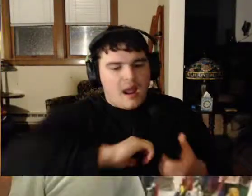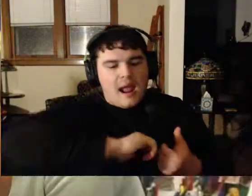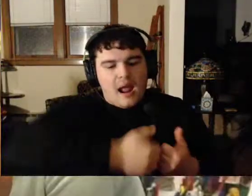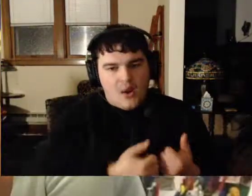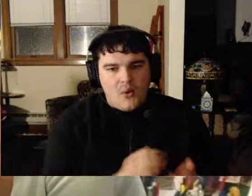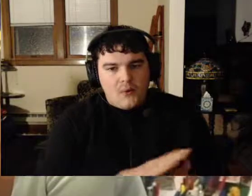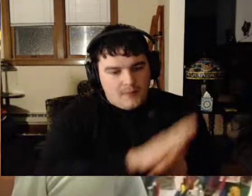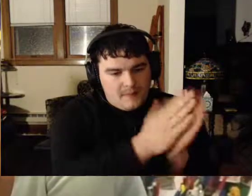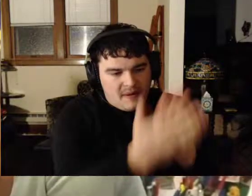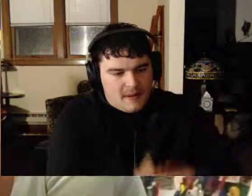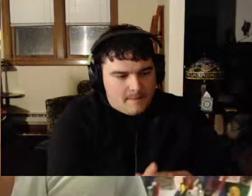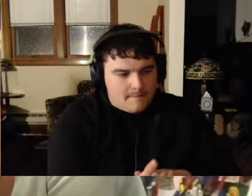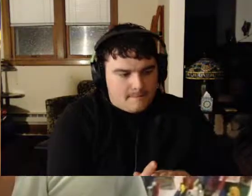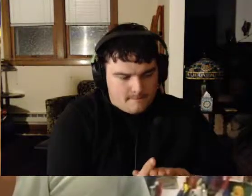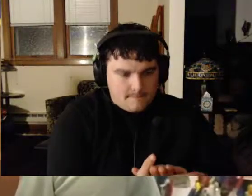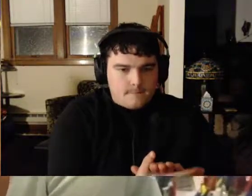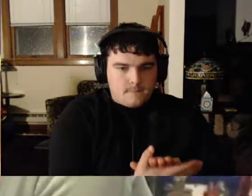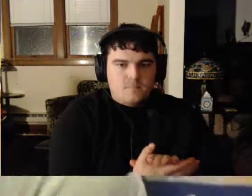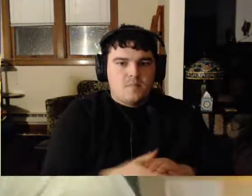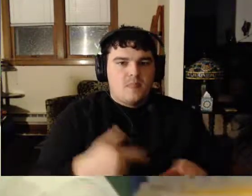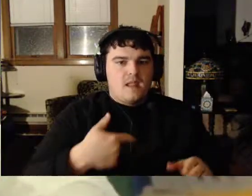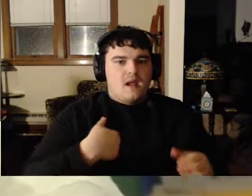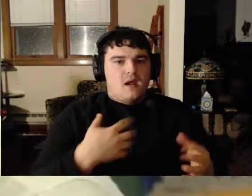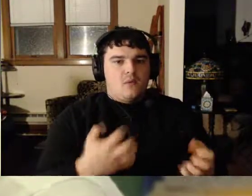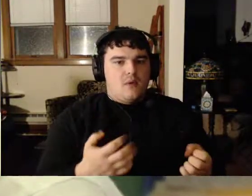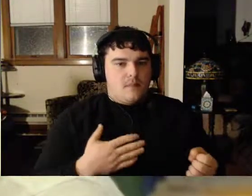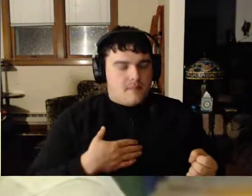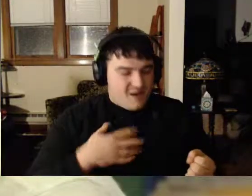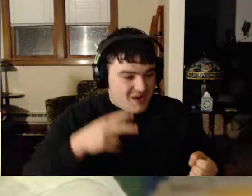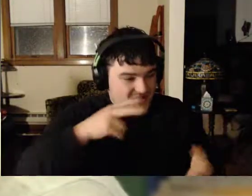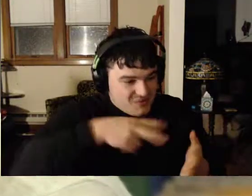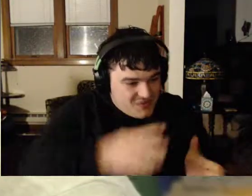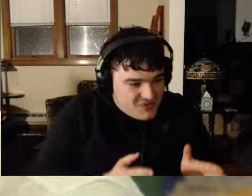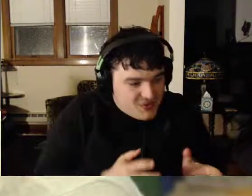So I want my reader to know that.